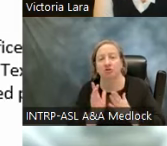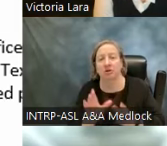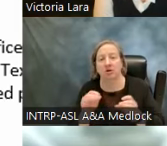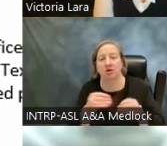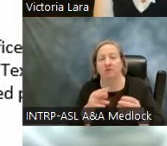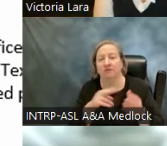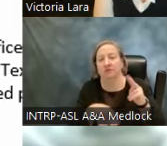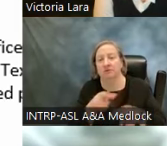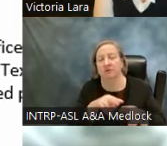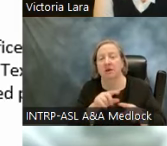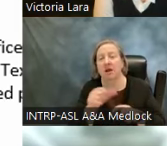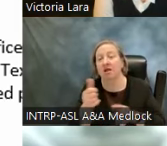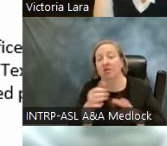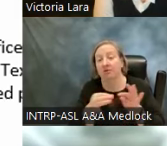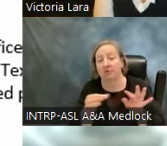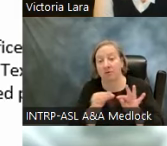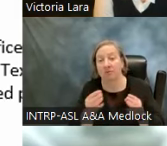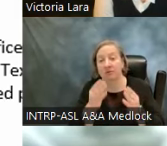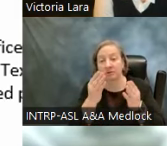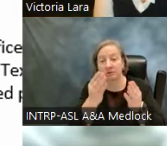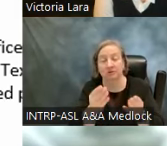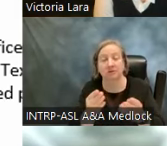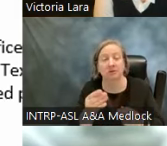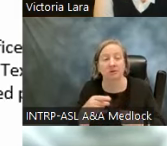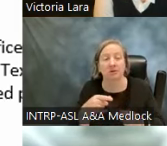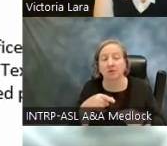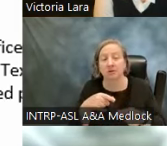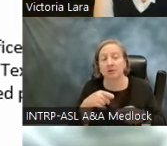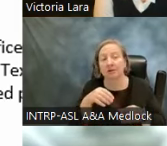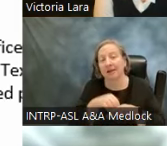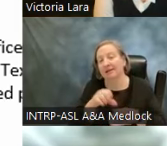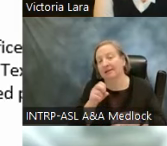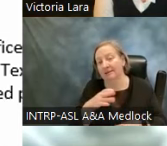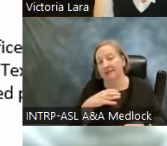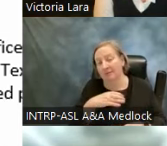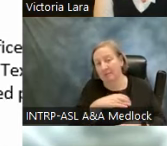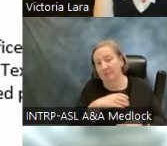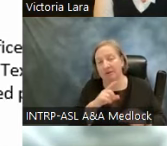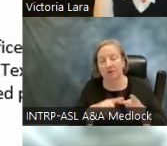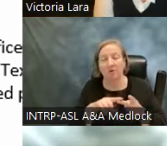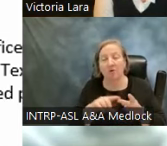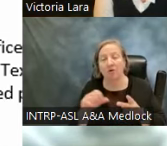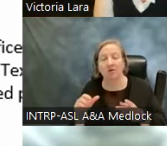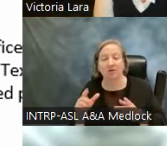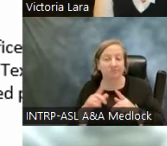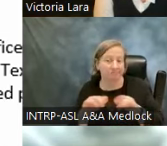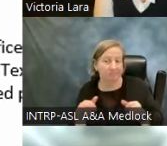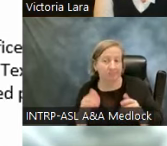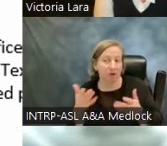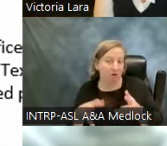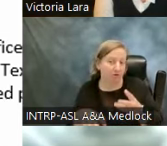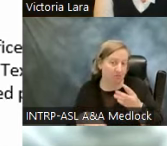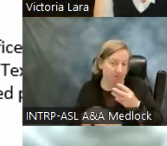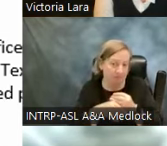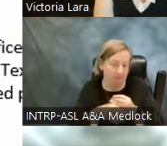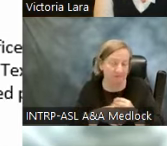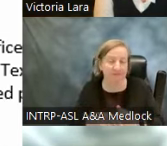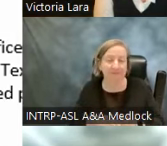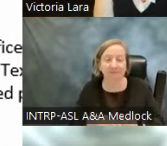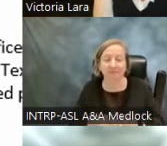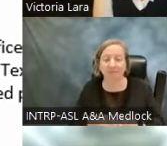other comments that came up in the subcommittee that or subsequently that have already been added,